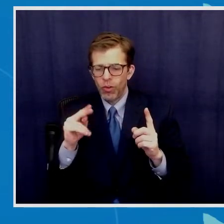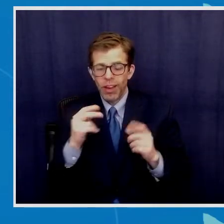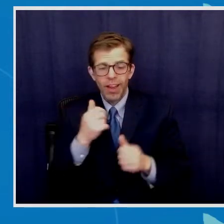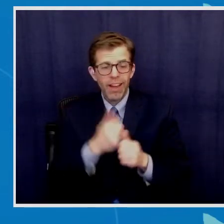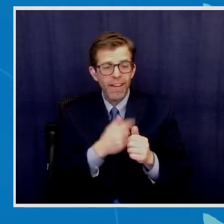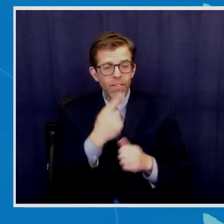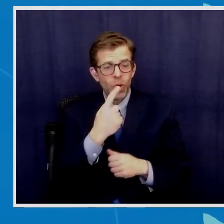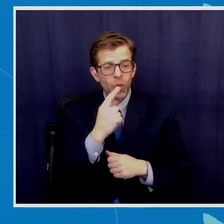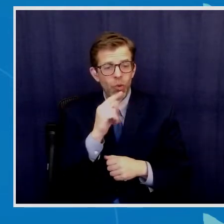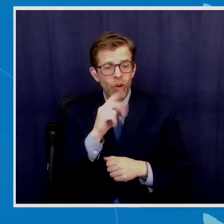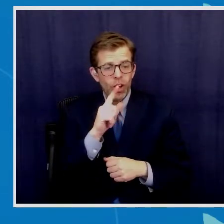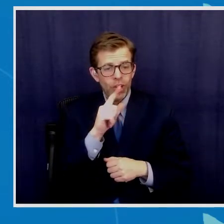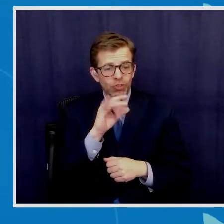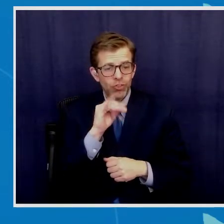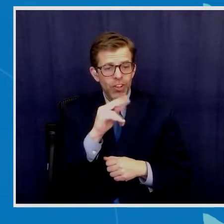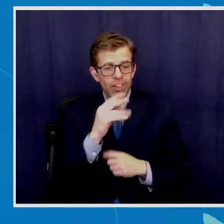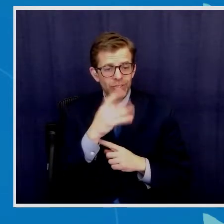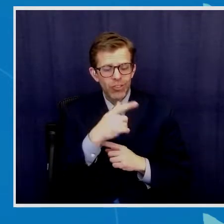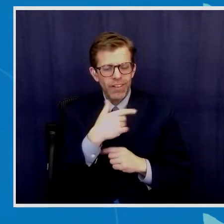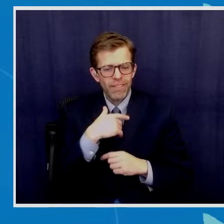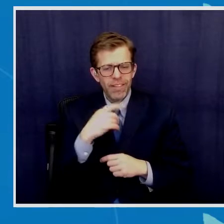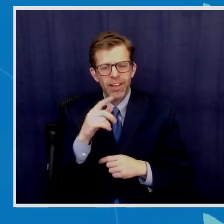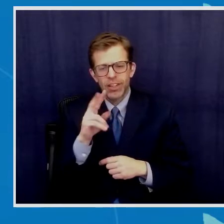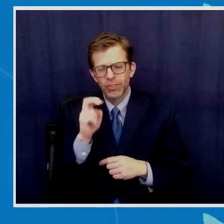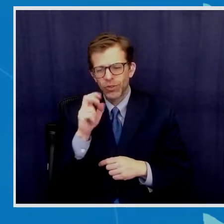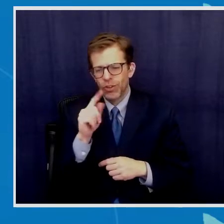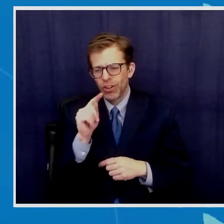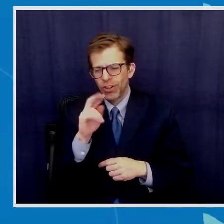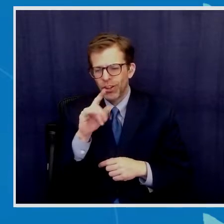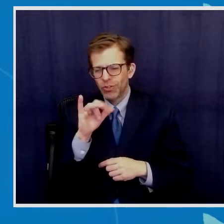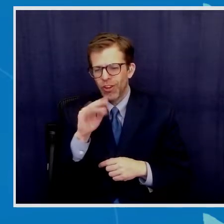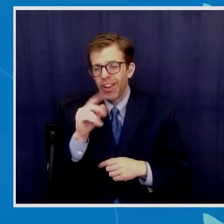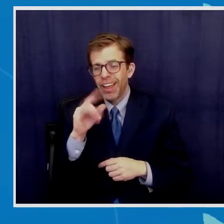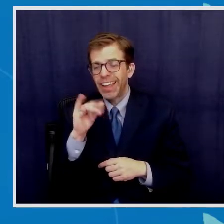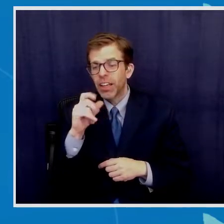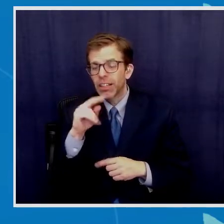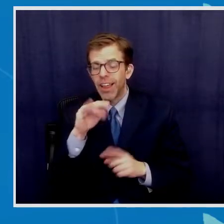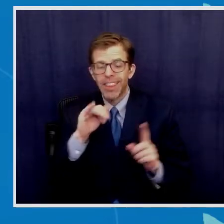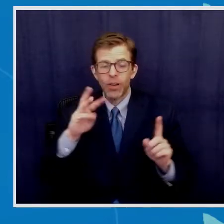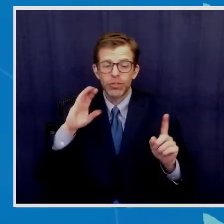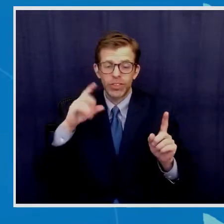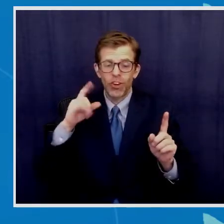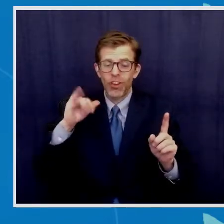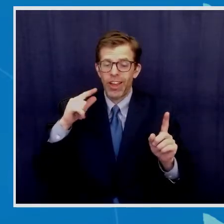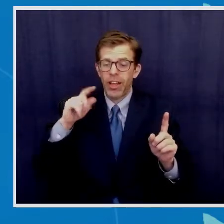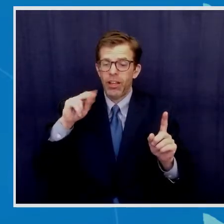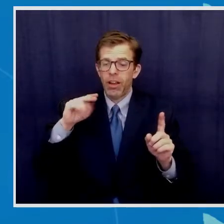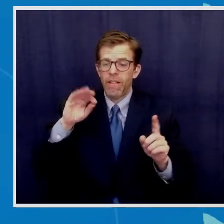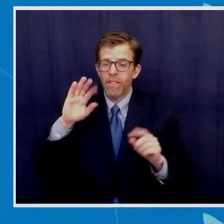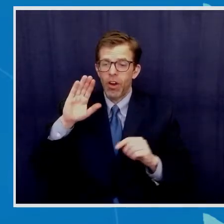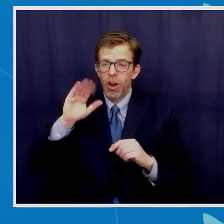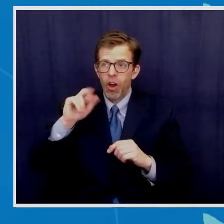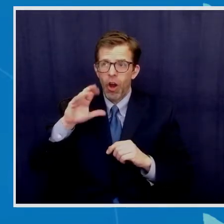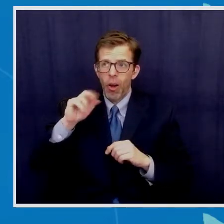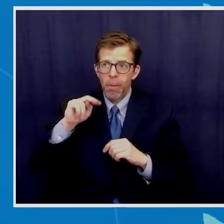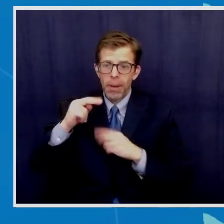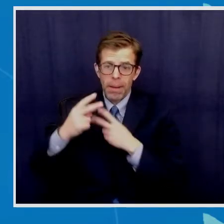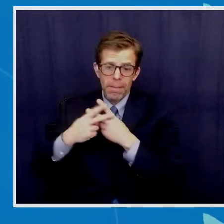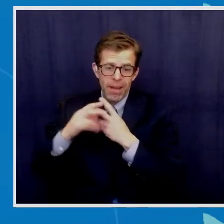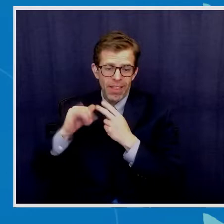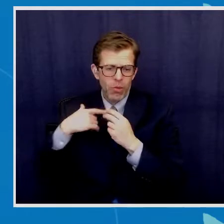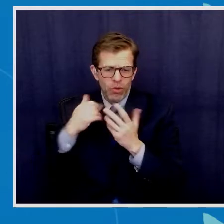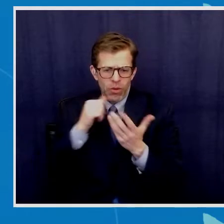stores 200 gigatons of carbon. That was 600 gigatons of carbon banking that we no longer have. That's why we've also